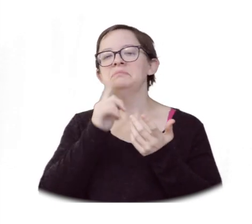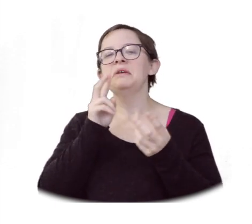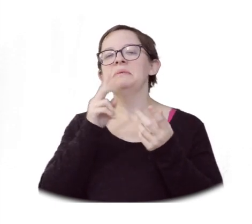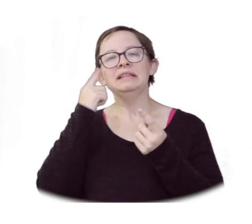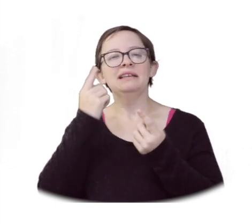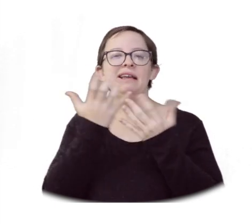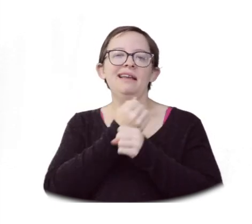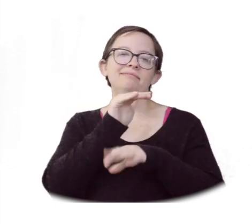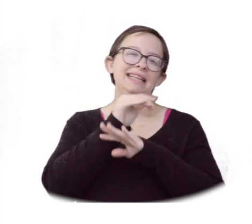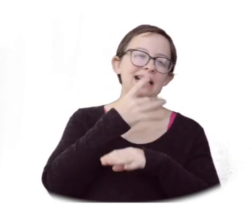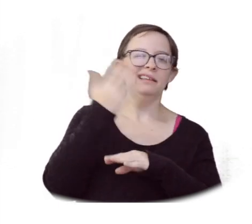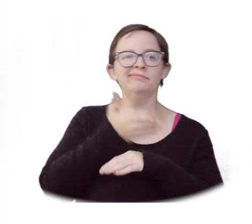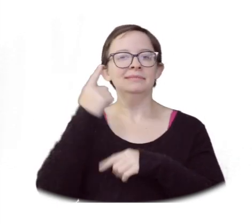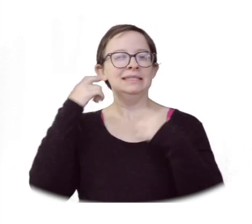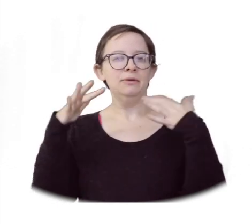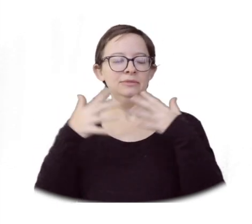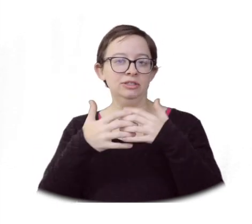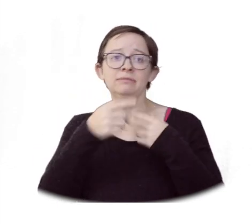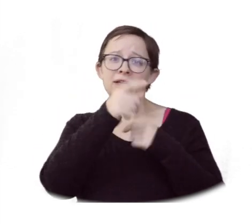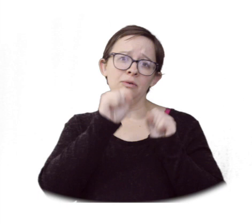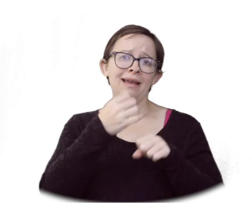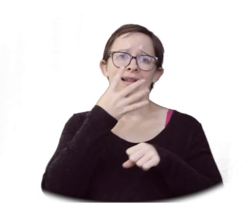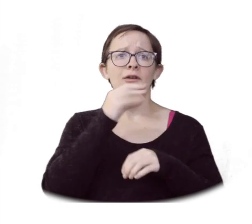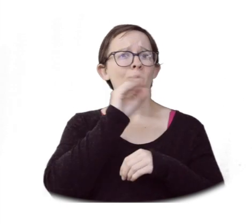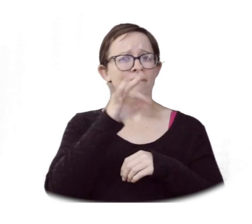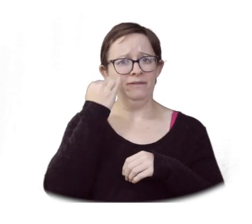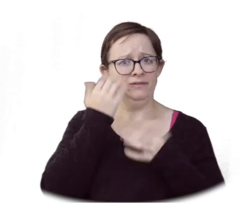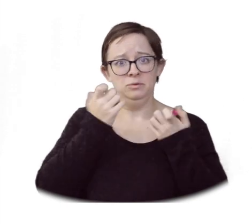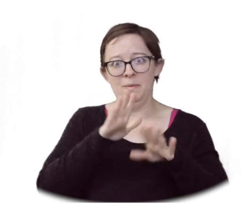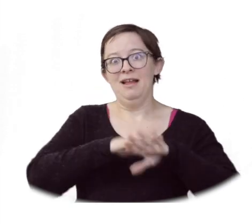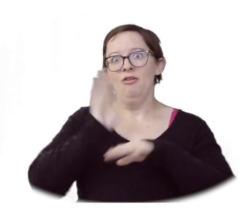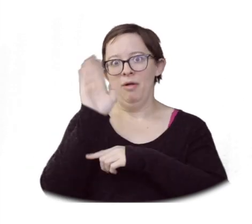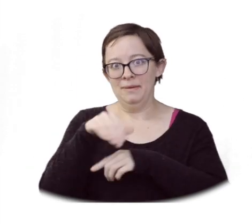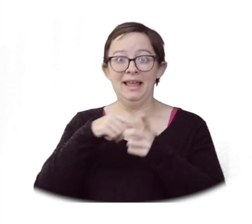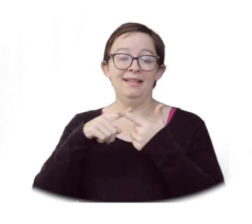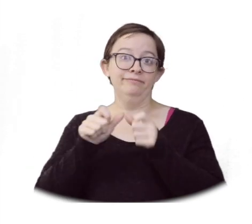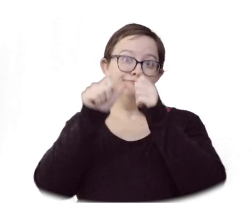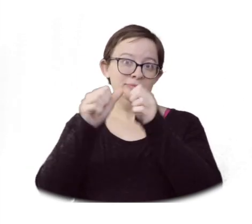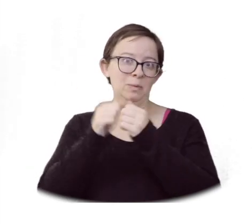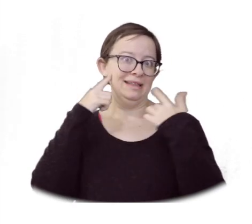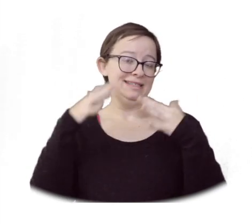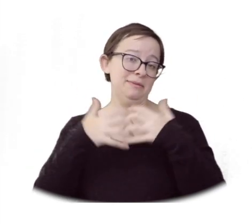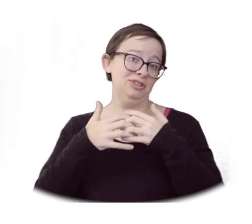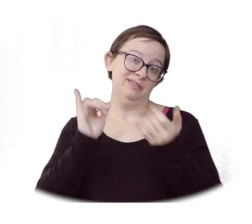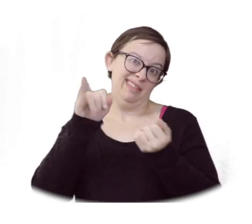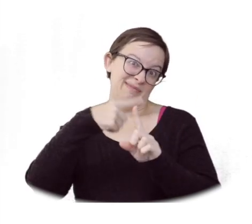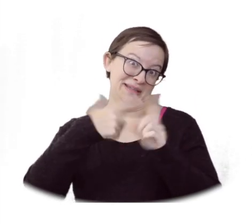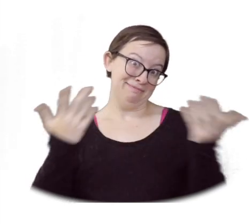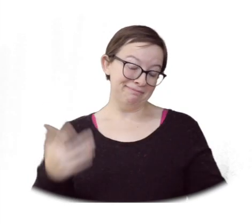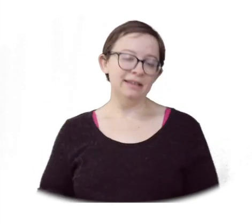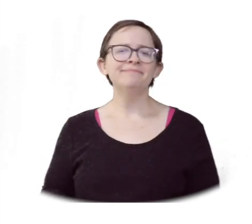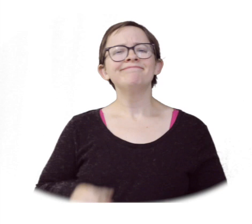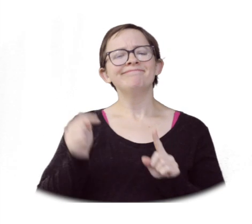So I definitely look into getting some sort of nightlight and sound machine. And you can turn this nightlight off if you don't want it on all the time, but keep the sound machine on, so that's always